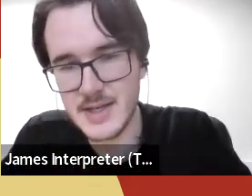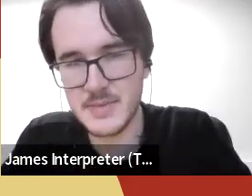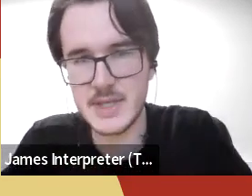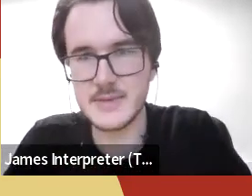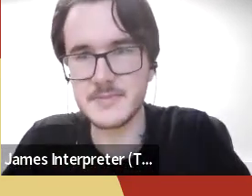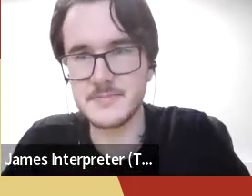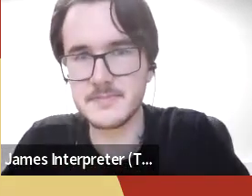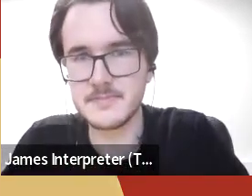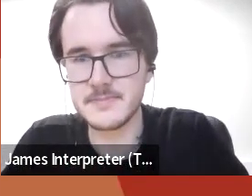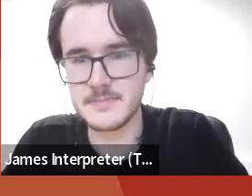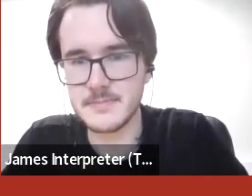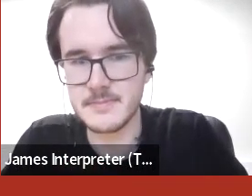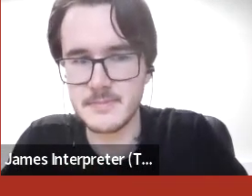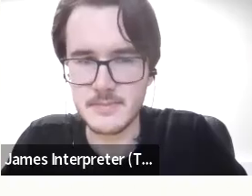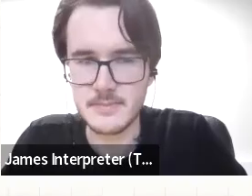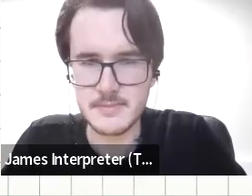Okay, next slide, please.